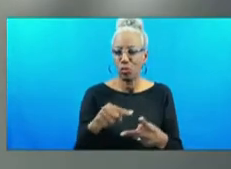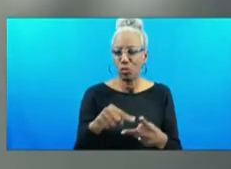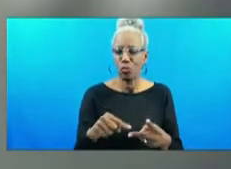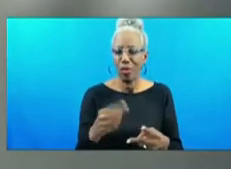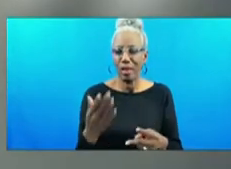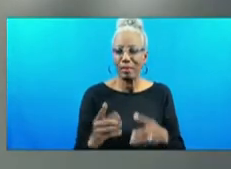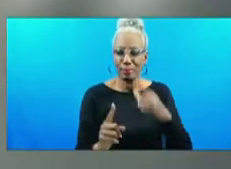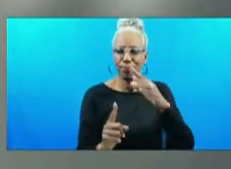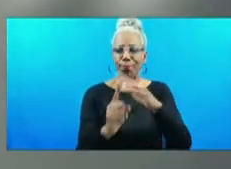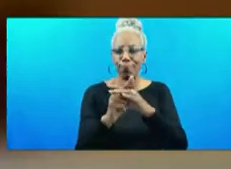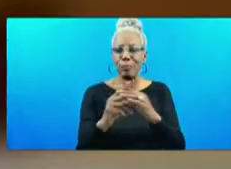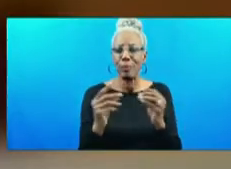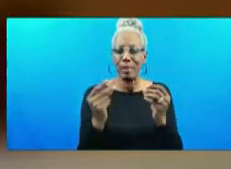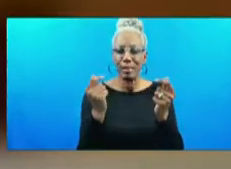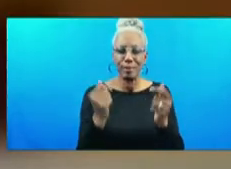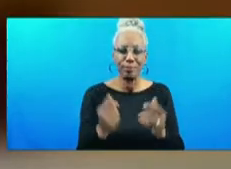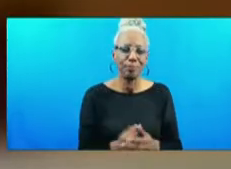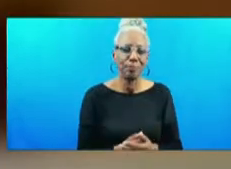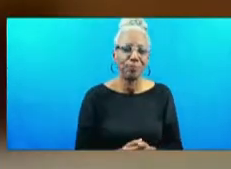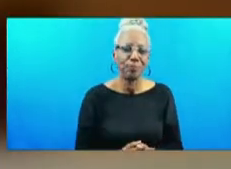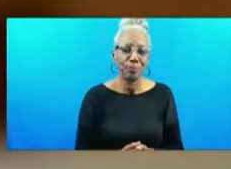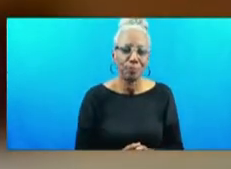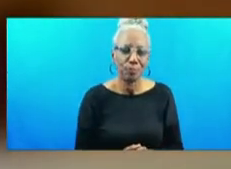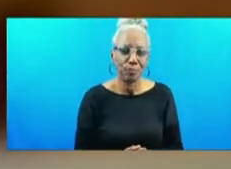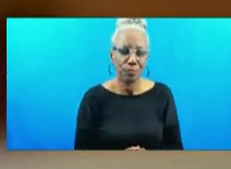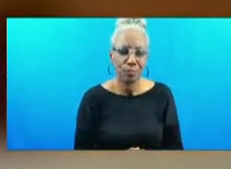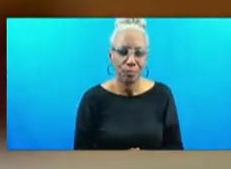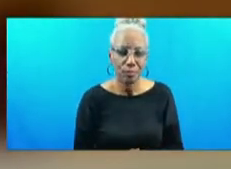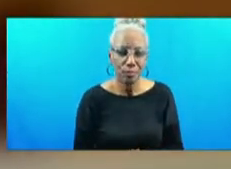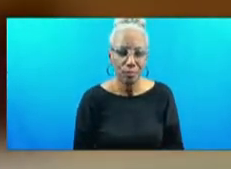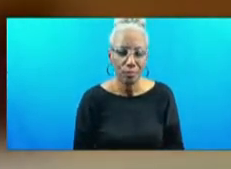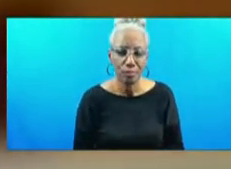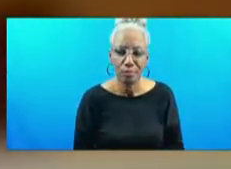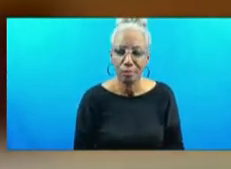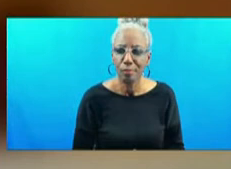much. So Byron, may I say something? Go ahead.